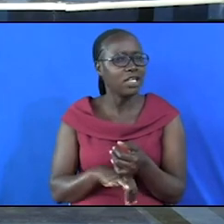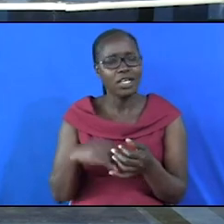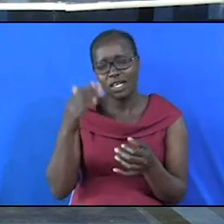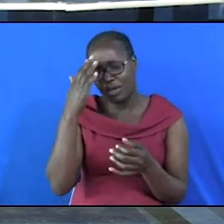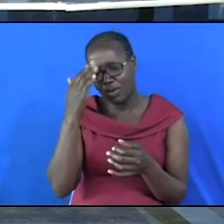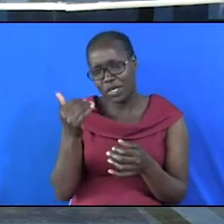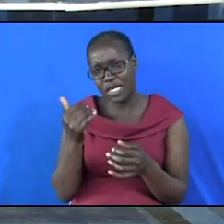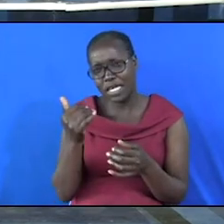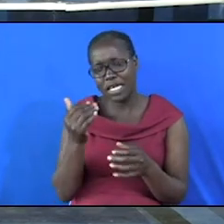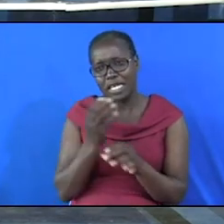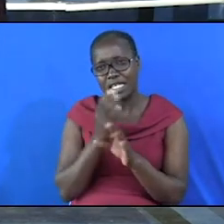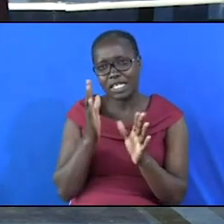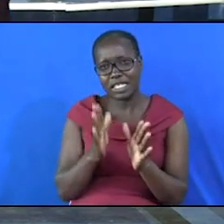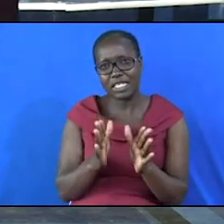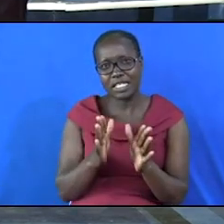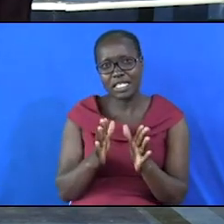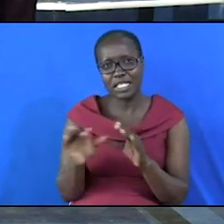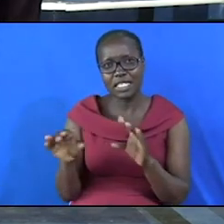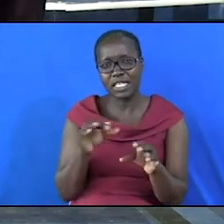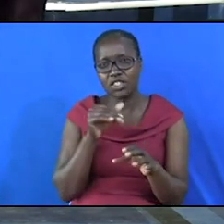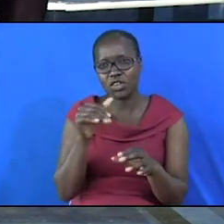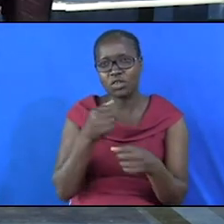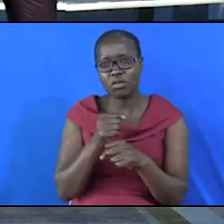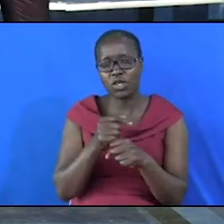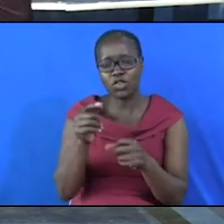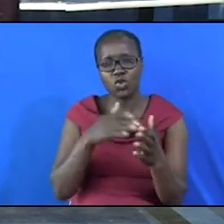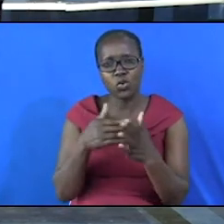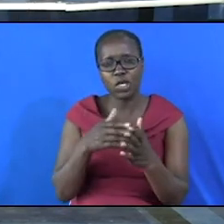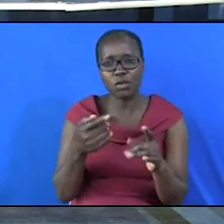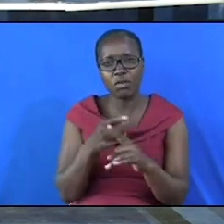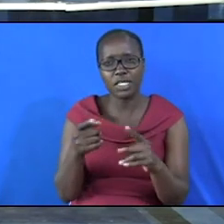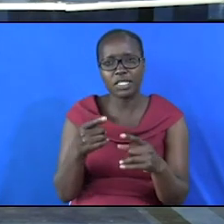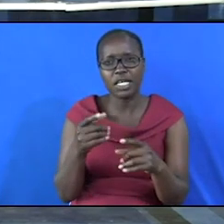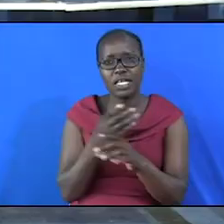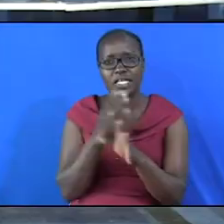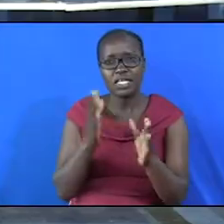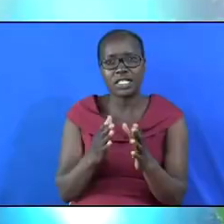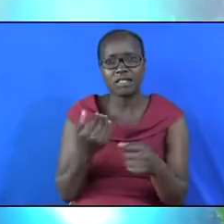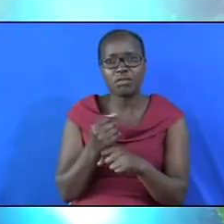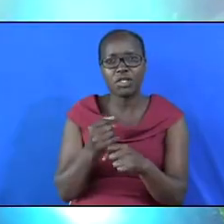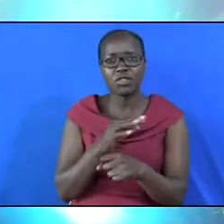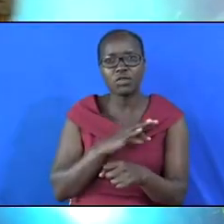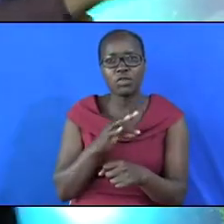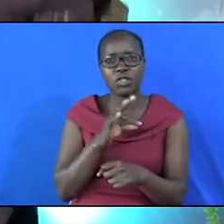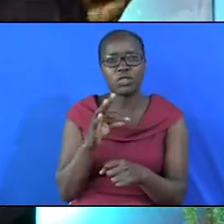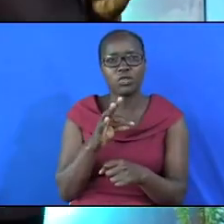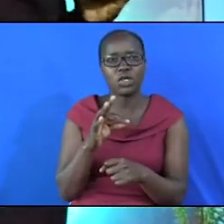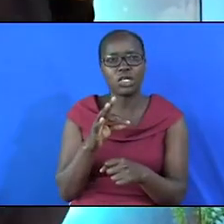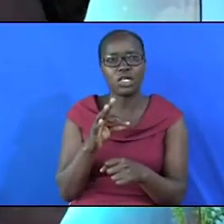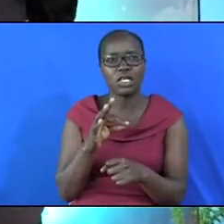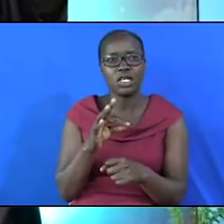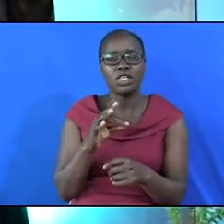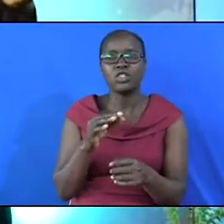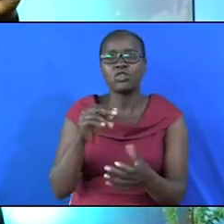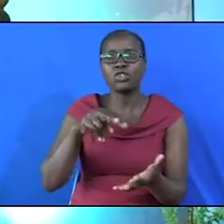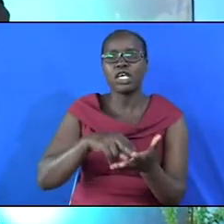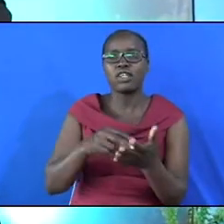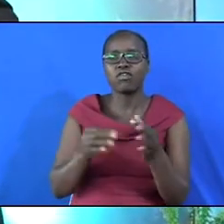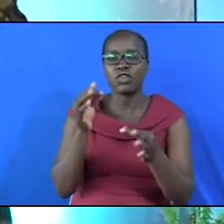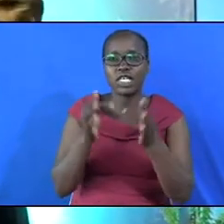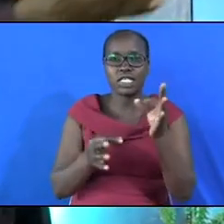Why? Because Christianity does not make you weak. Christianity makes you spiritual. Are we together? To stand for